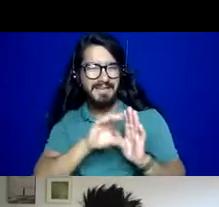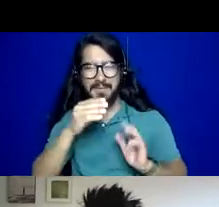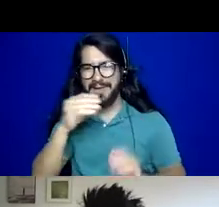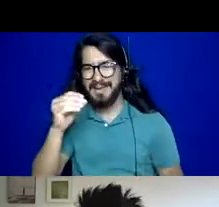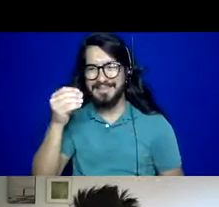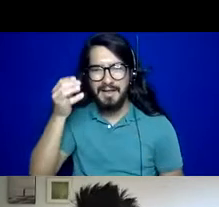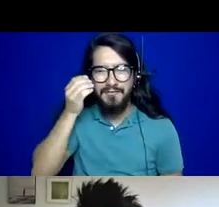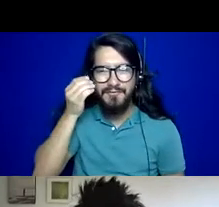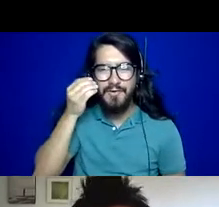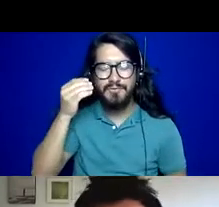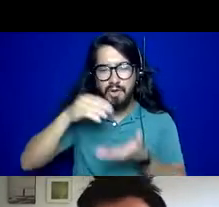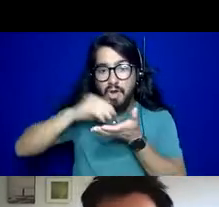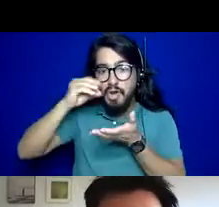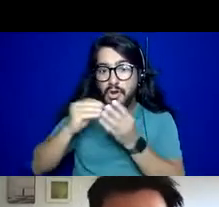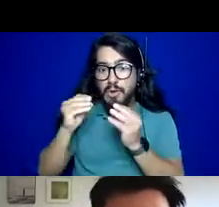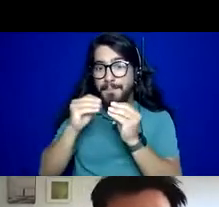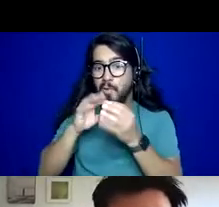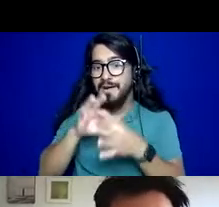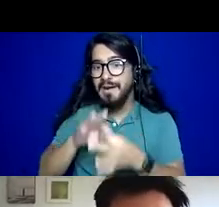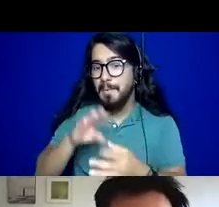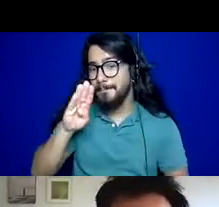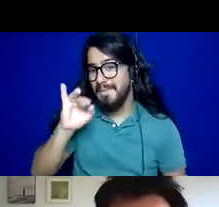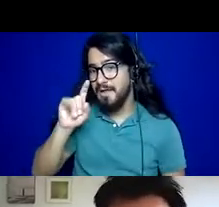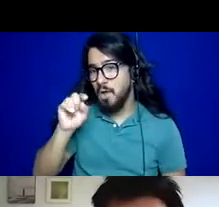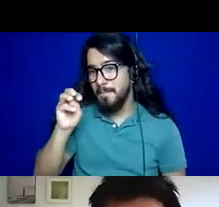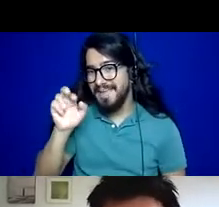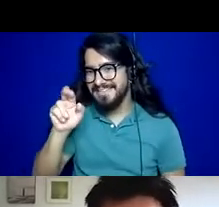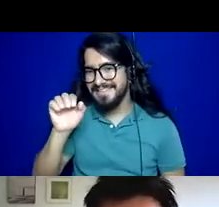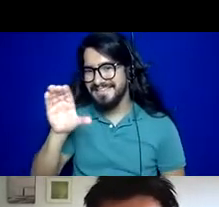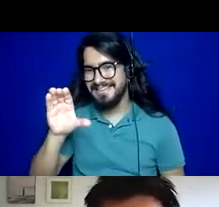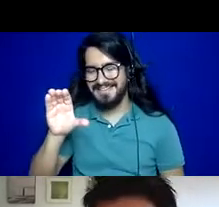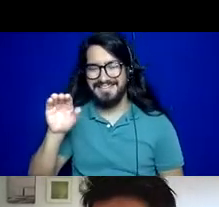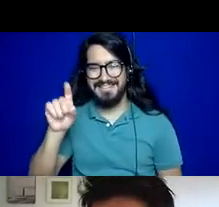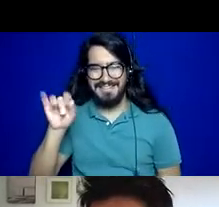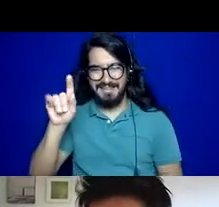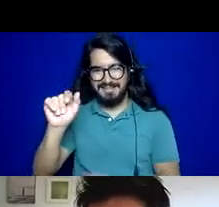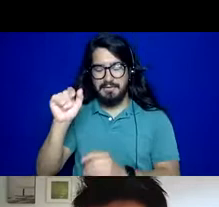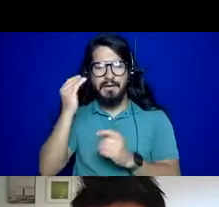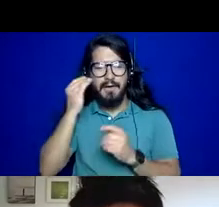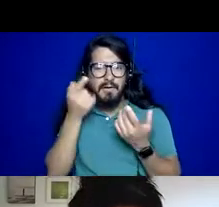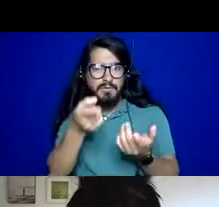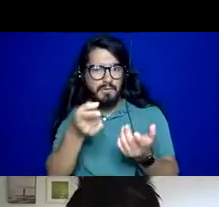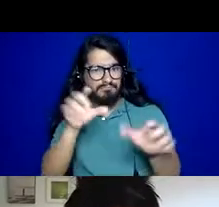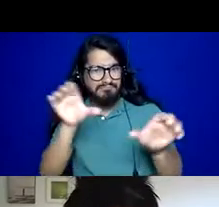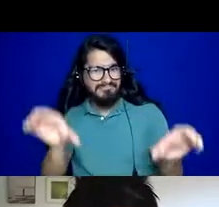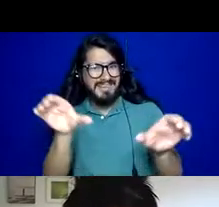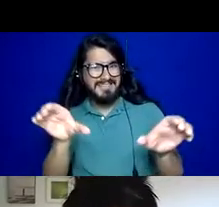Great, yeah, I'm hoping folks here will also share your own practices because I'm sure that people have